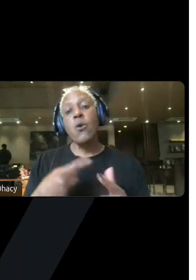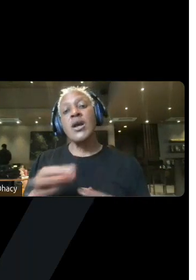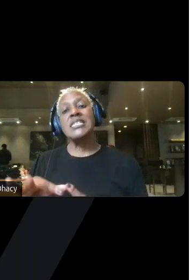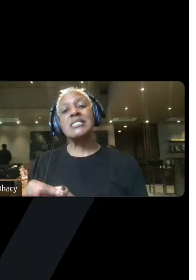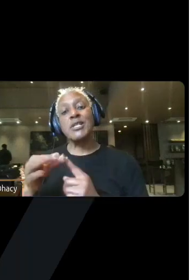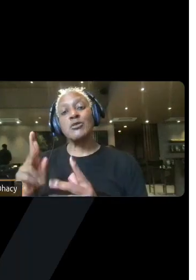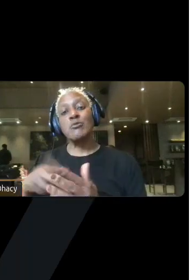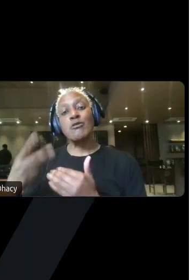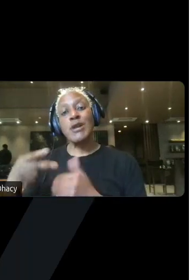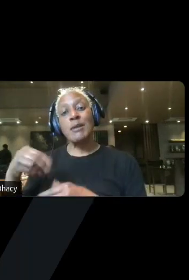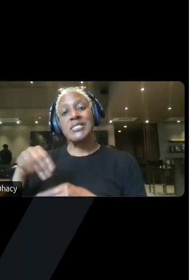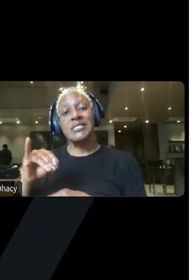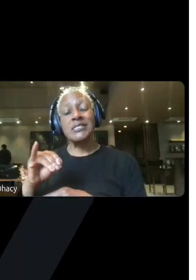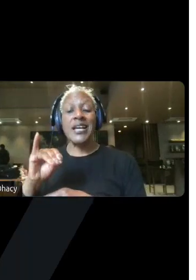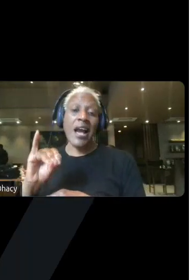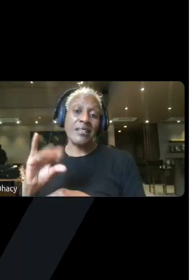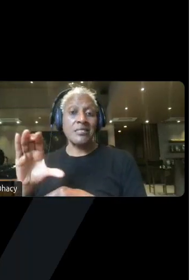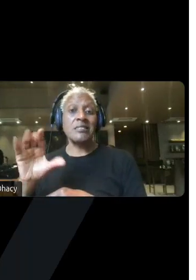slide.